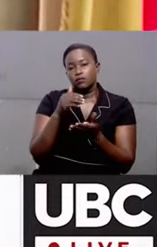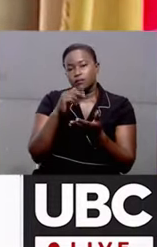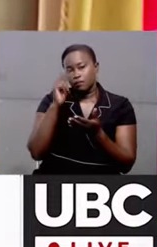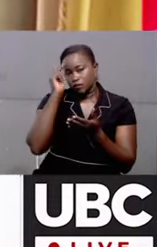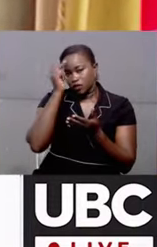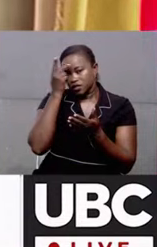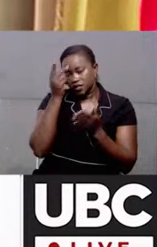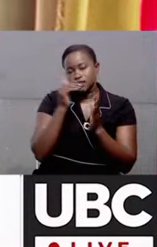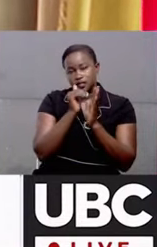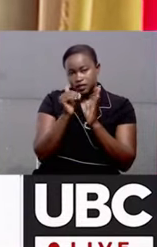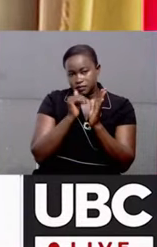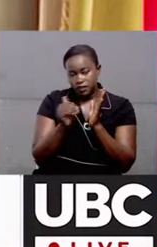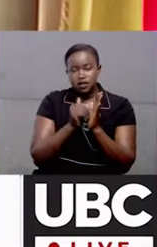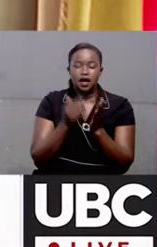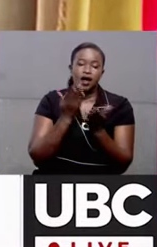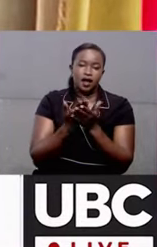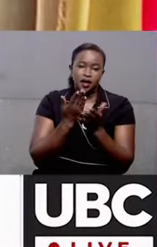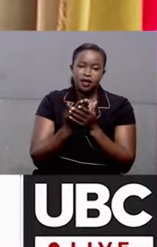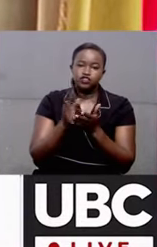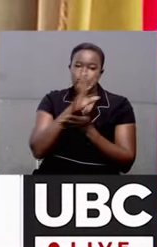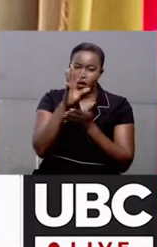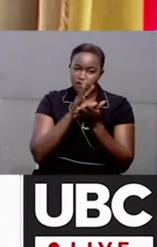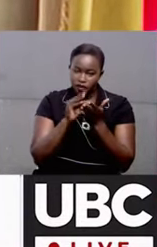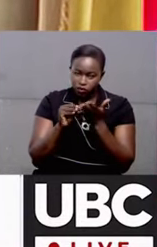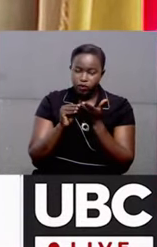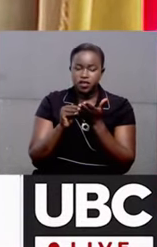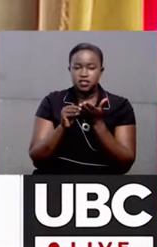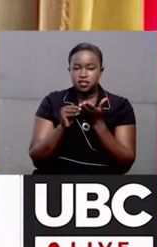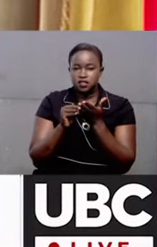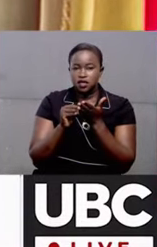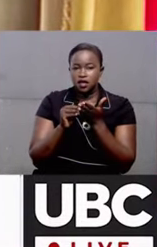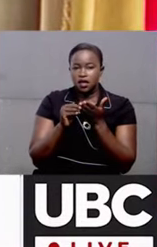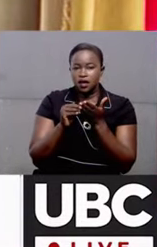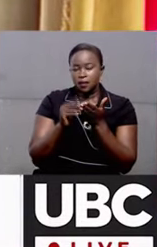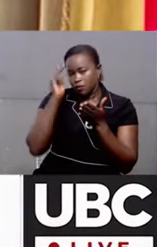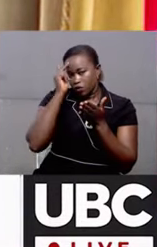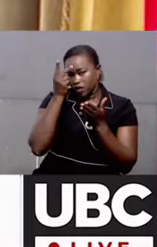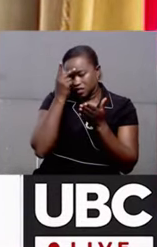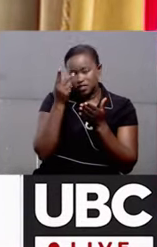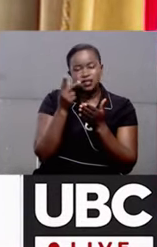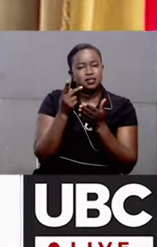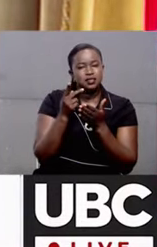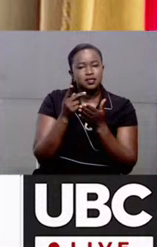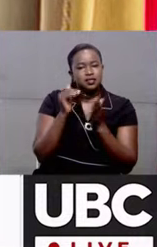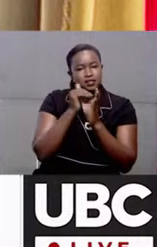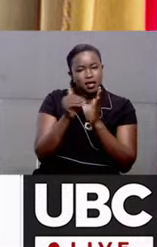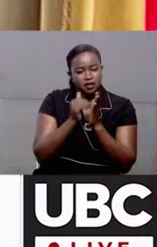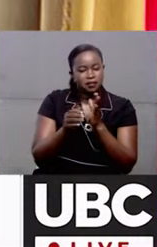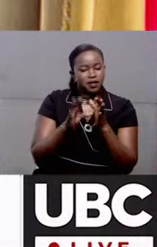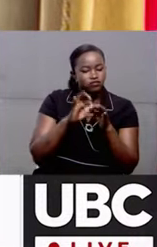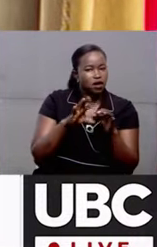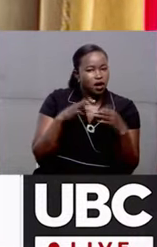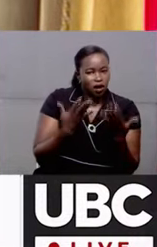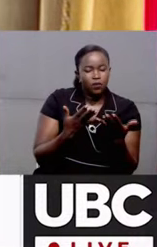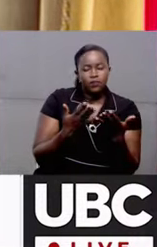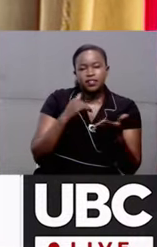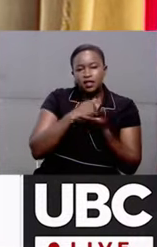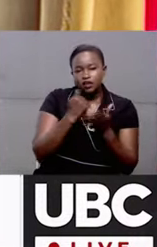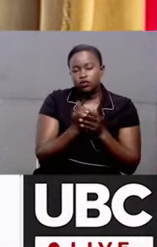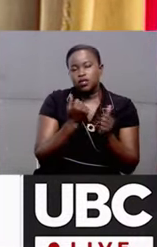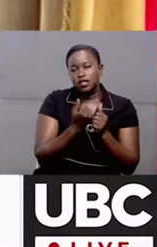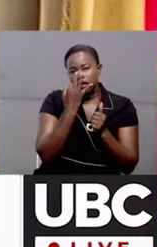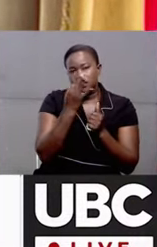I urge them to evaluate the compliance of policy statements under Section